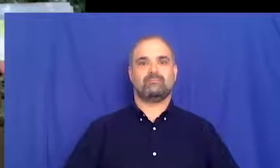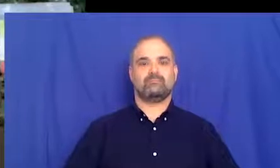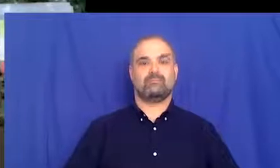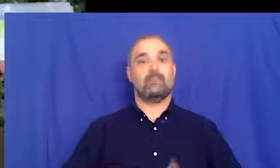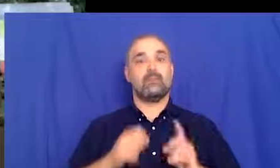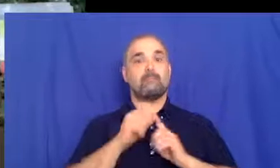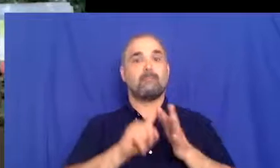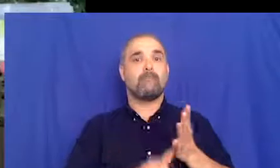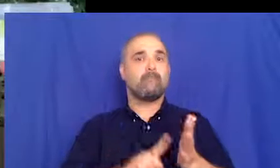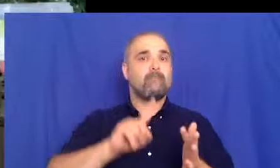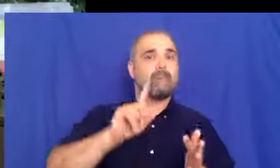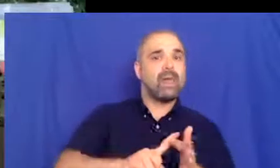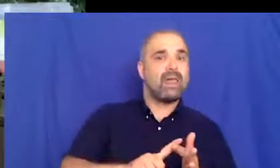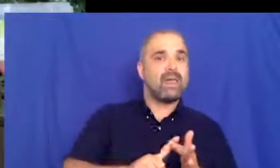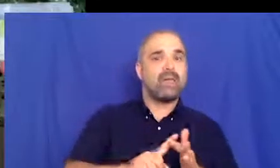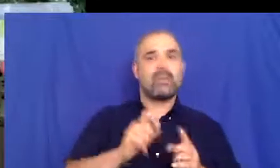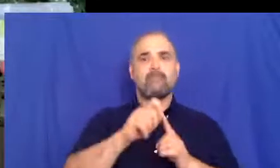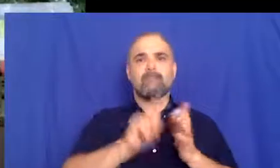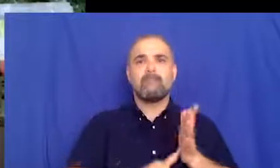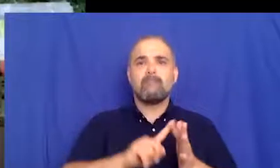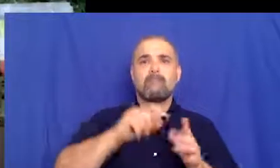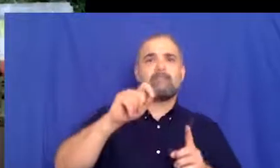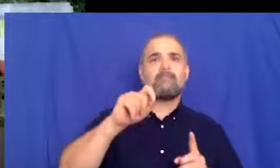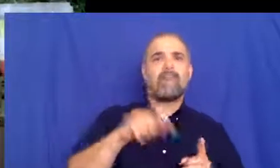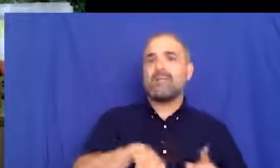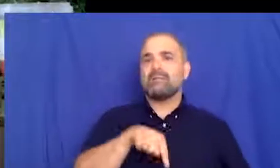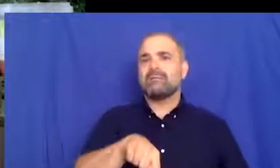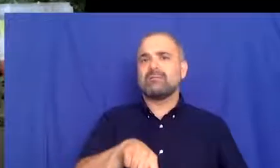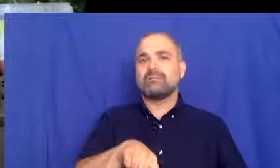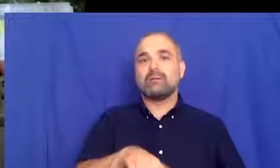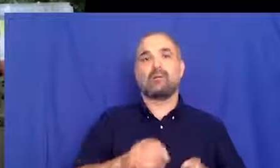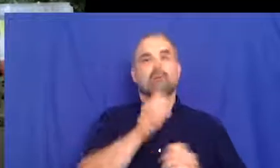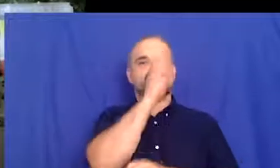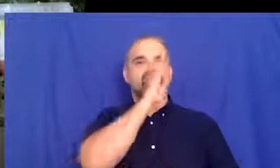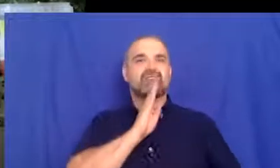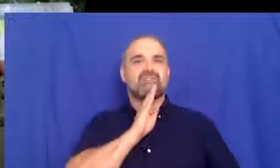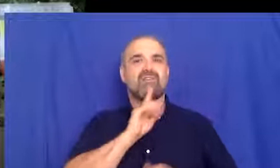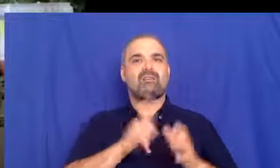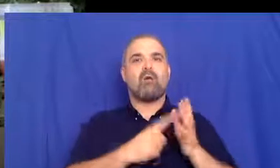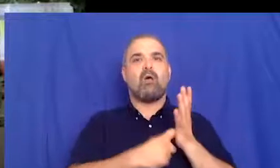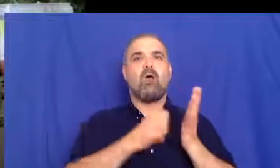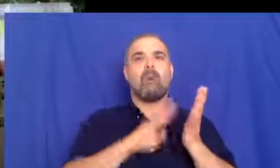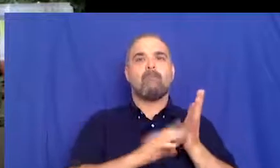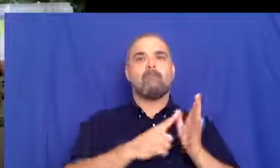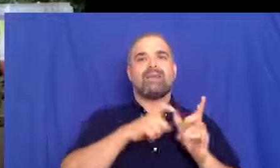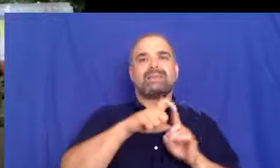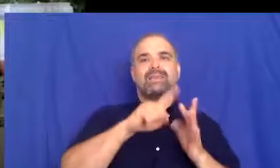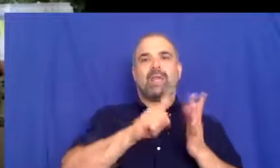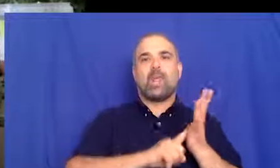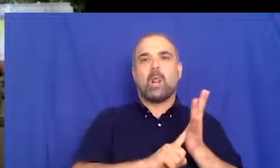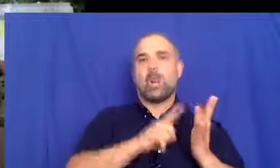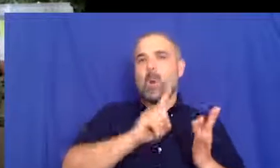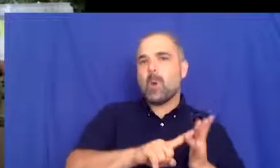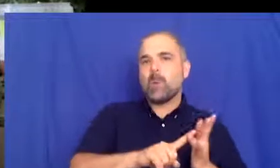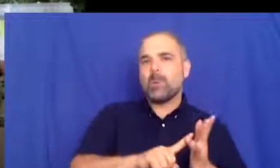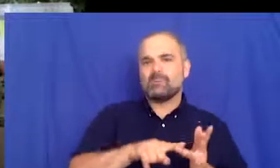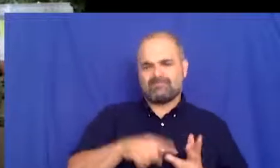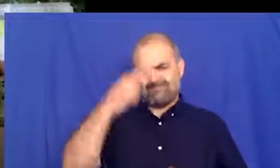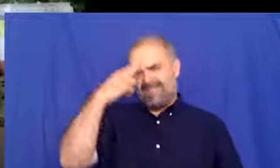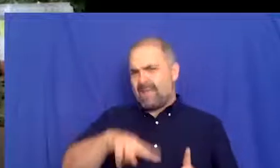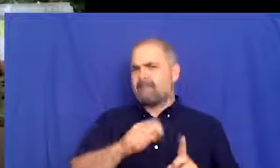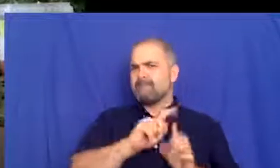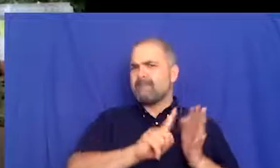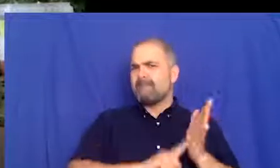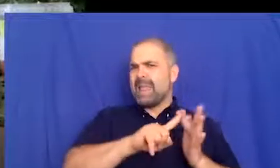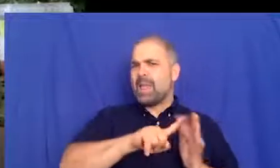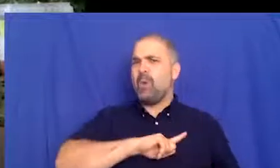Pele. Now Pele is something we call a Brazilian three-banded armadillo. Firstly, the name, we call him Pele because